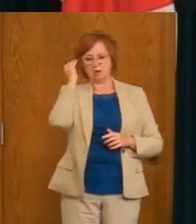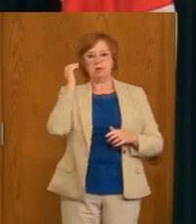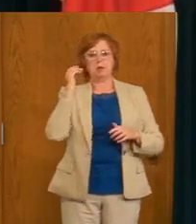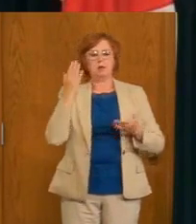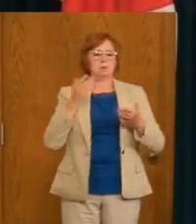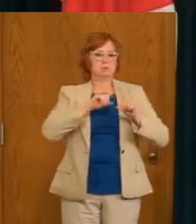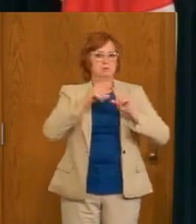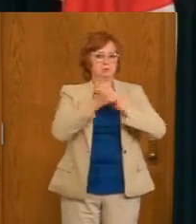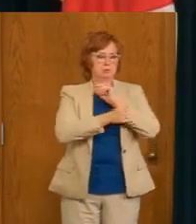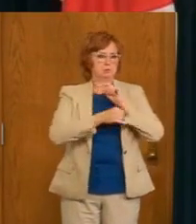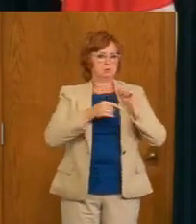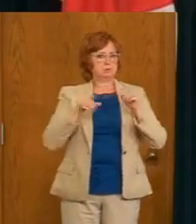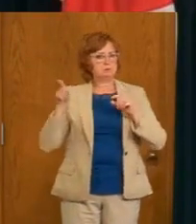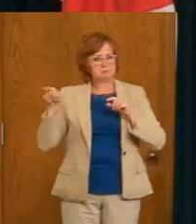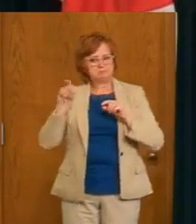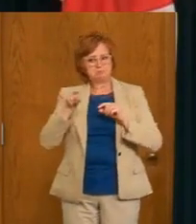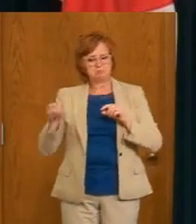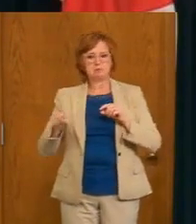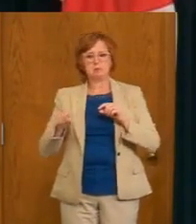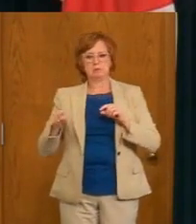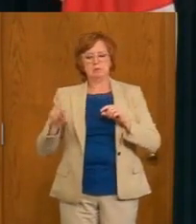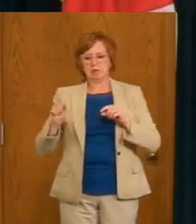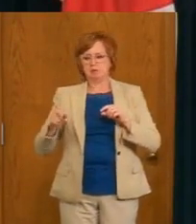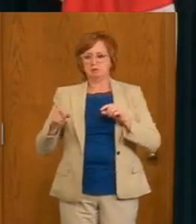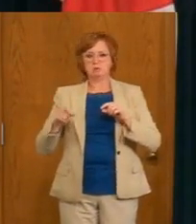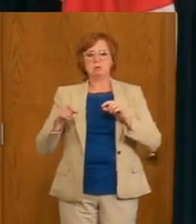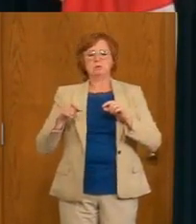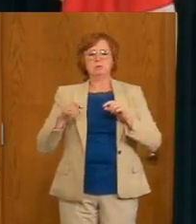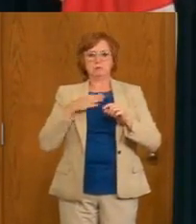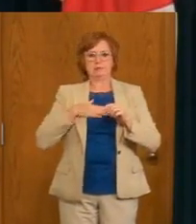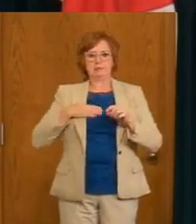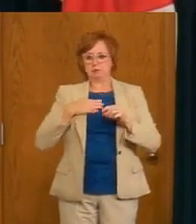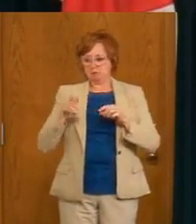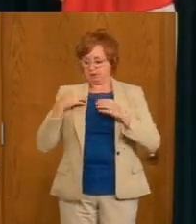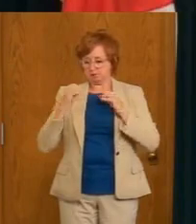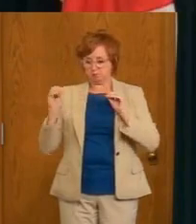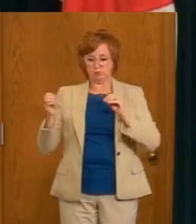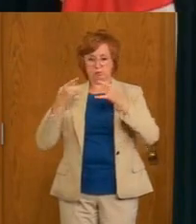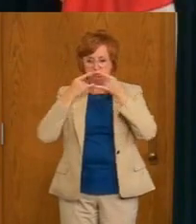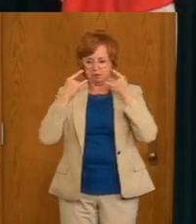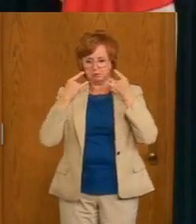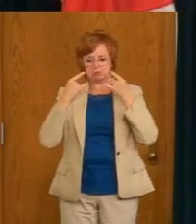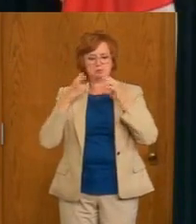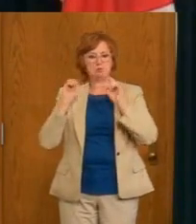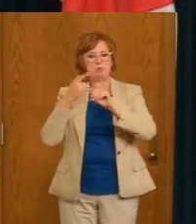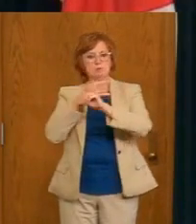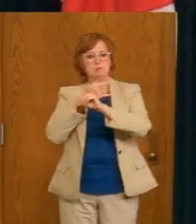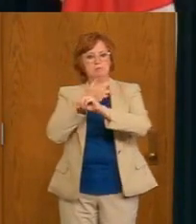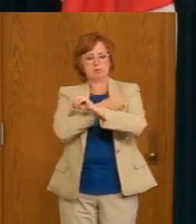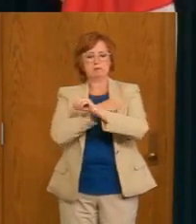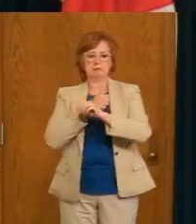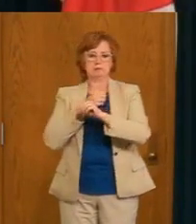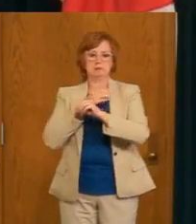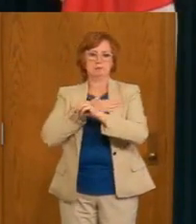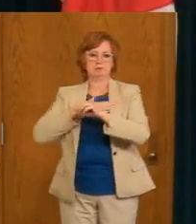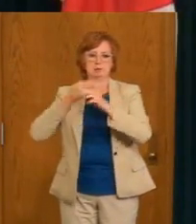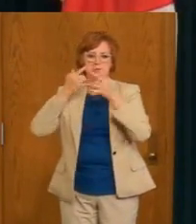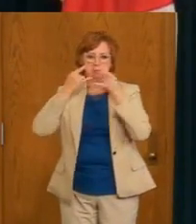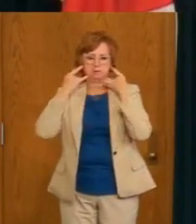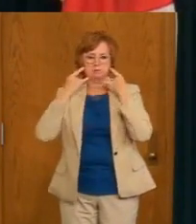have to manage in terms of a slow burn or waves and troughs. But then, of course,